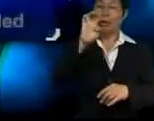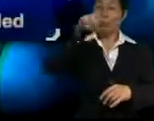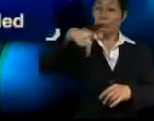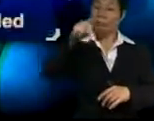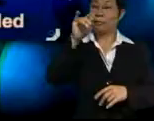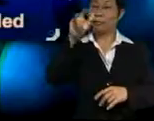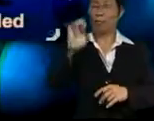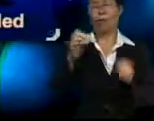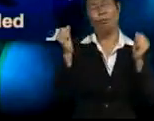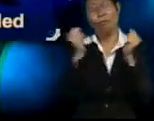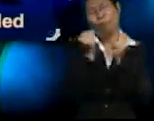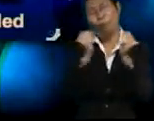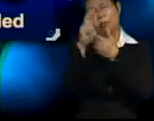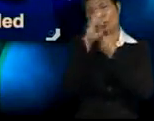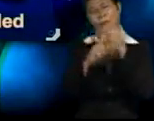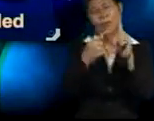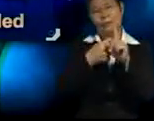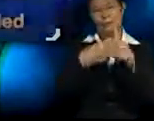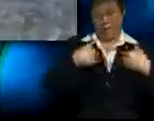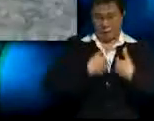Reptiles are cold-blooded animals.